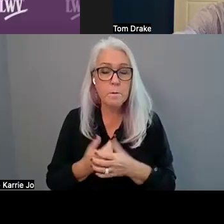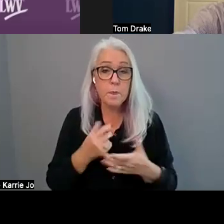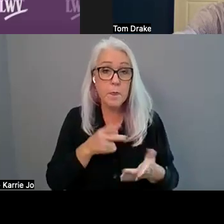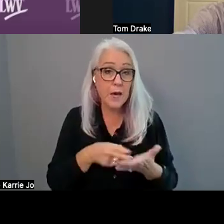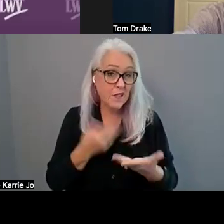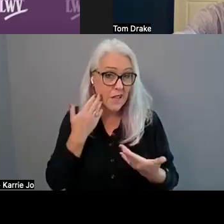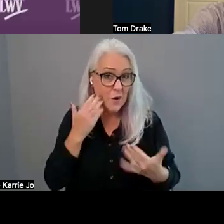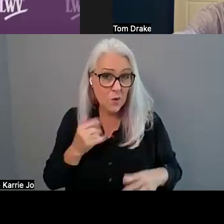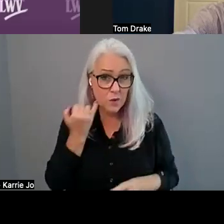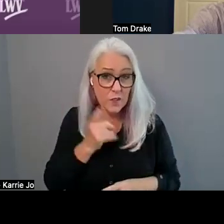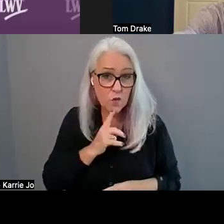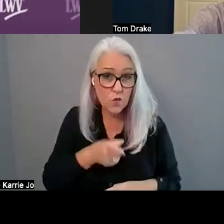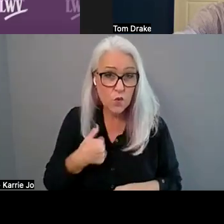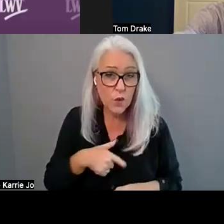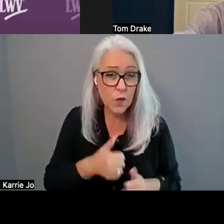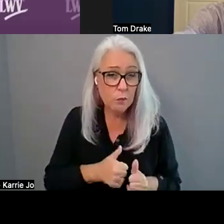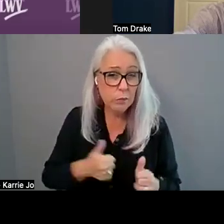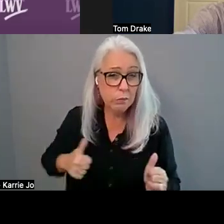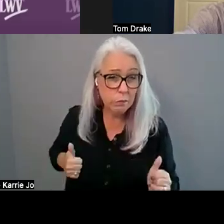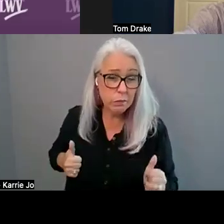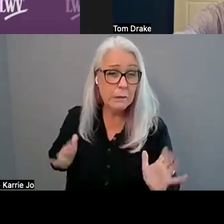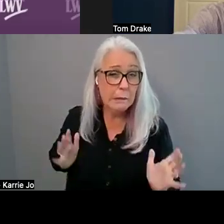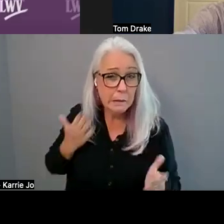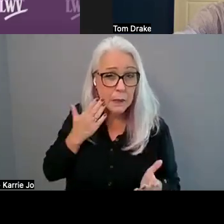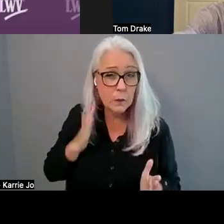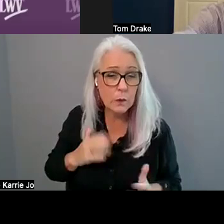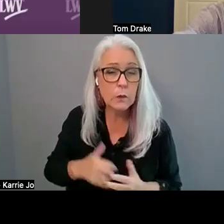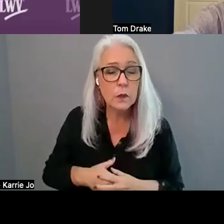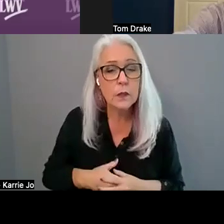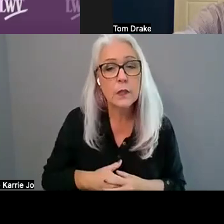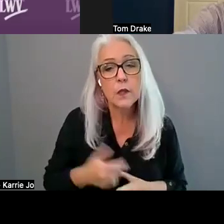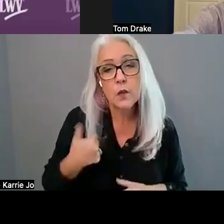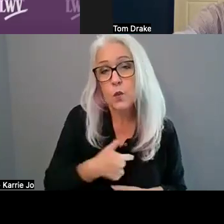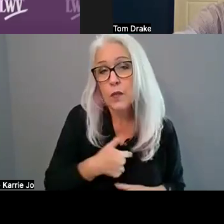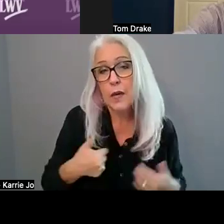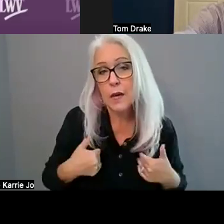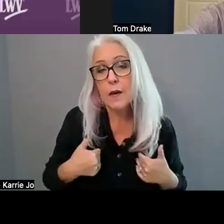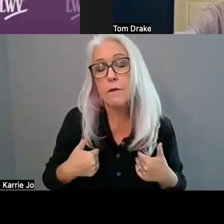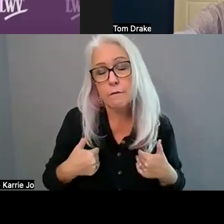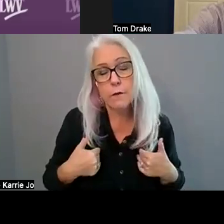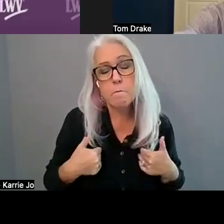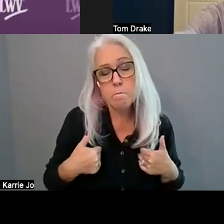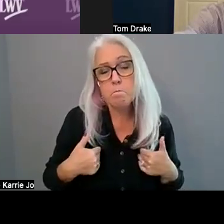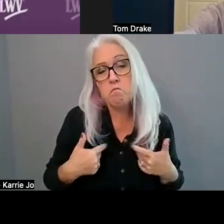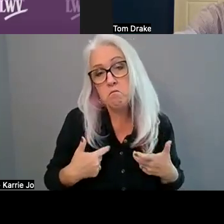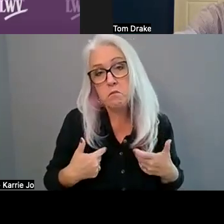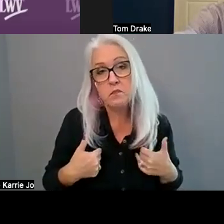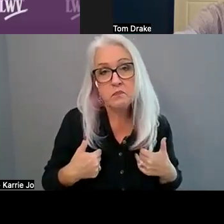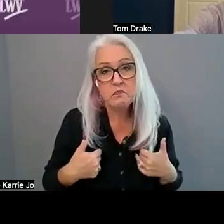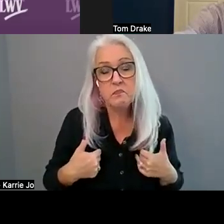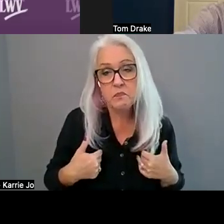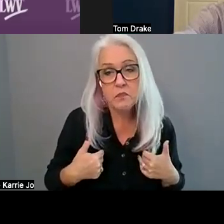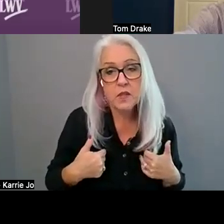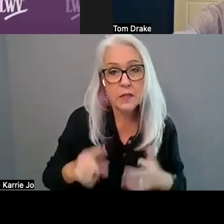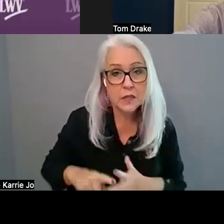true that we're lagging behind. I mean, we have uh, what started out as a